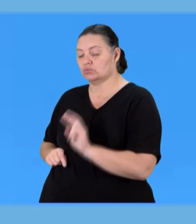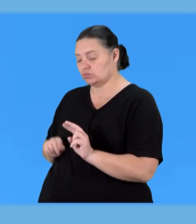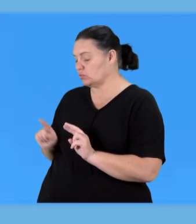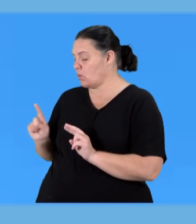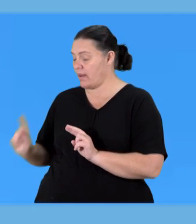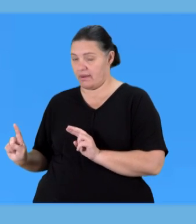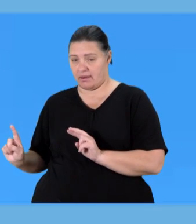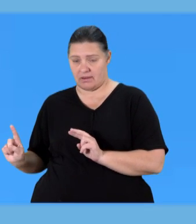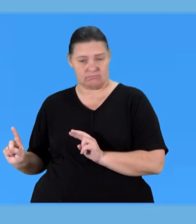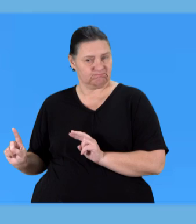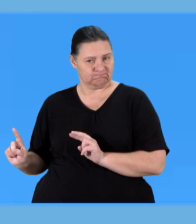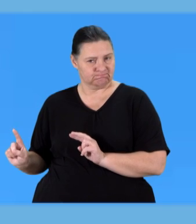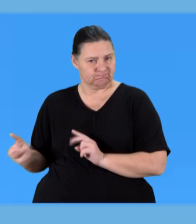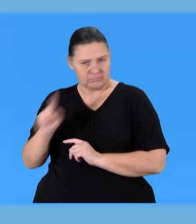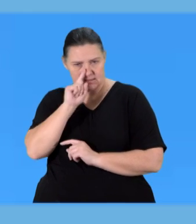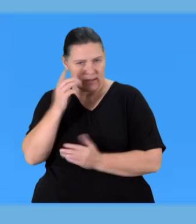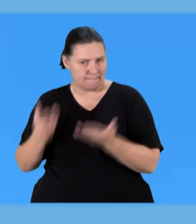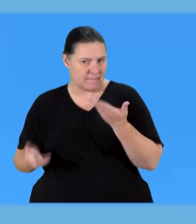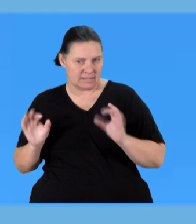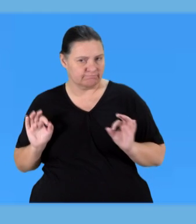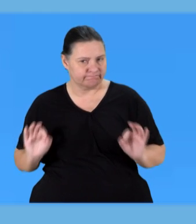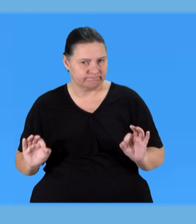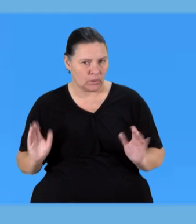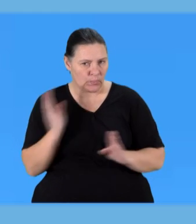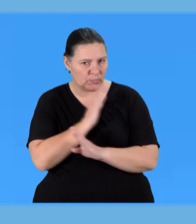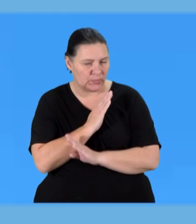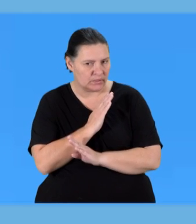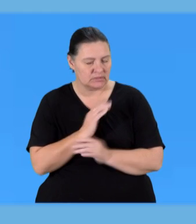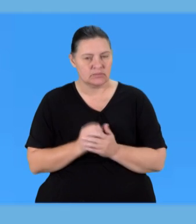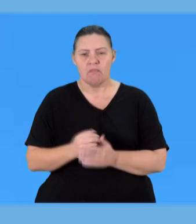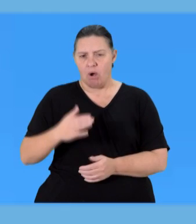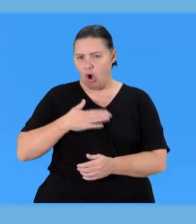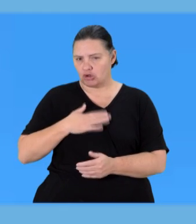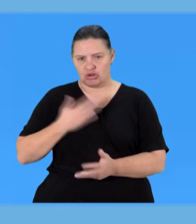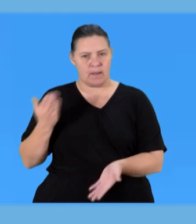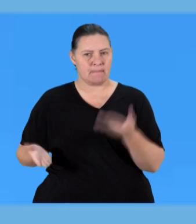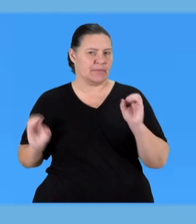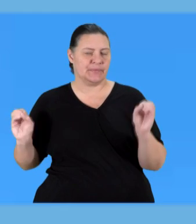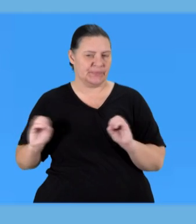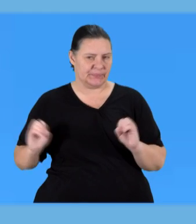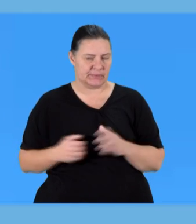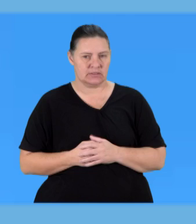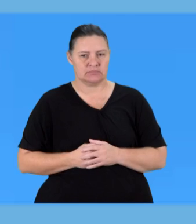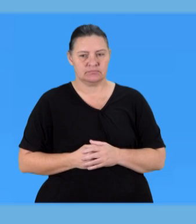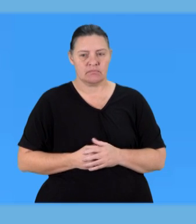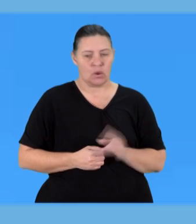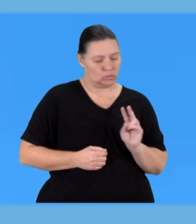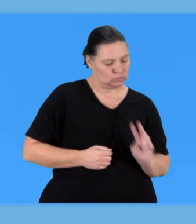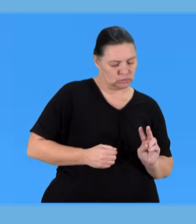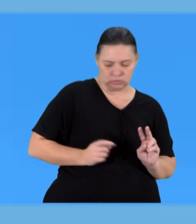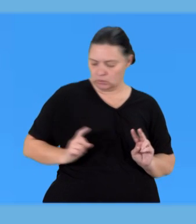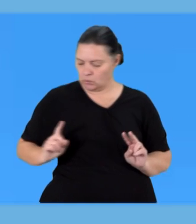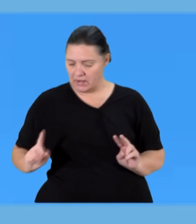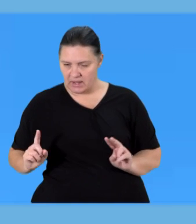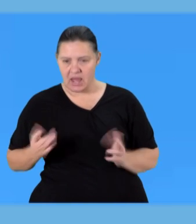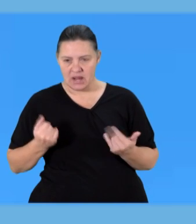hydrogens and then we have 1 oxygen. We're seeing that there is an imbalance of oxygens. So we have 1 on this side and 2 on that